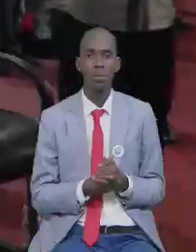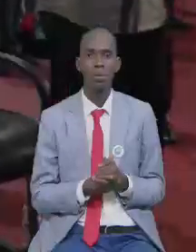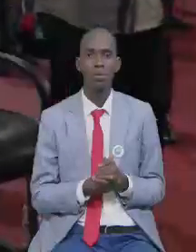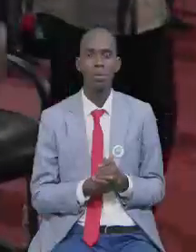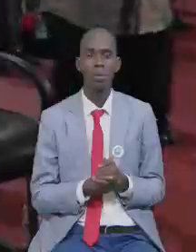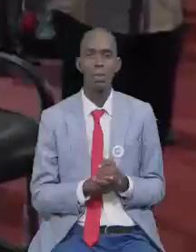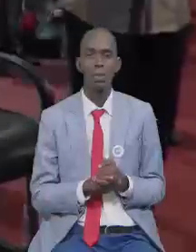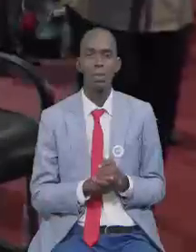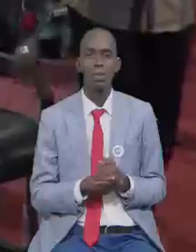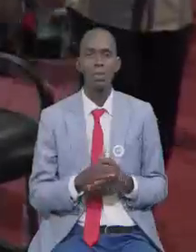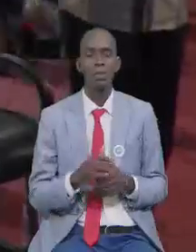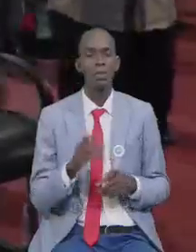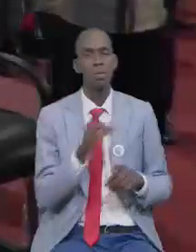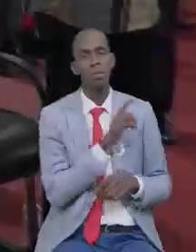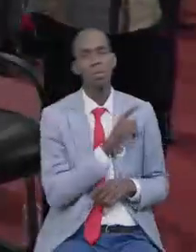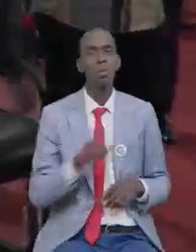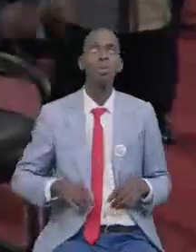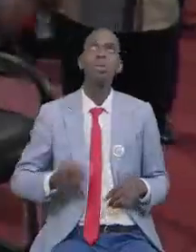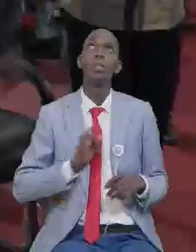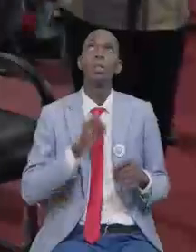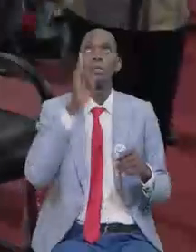Lord, I believe.